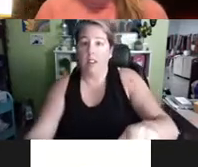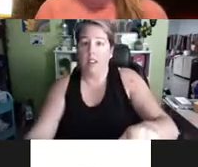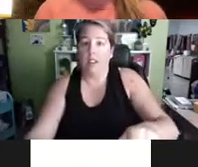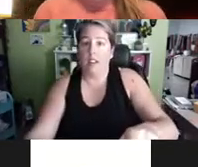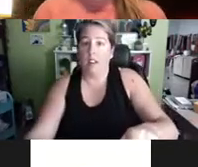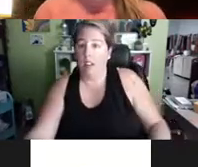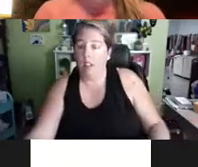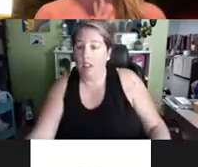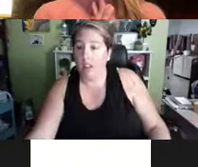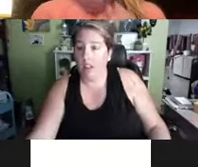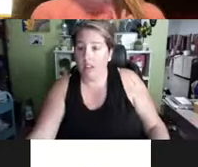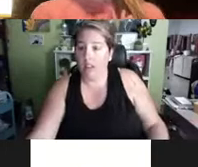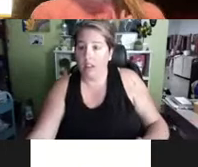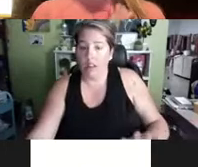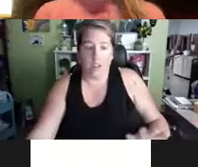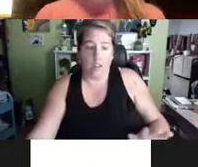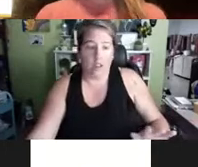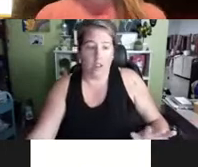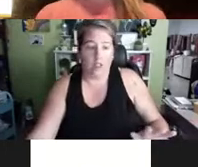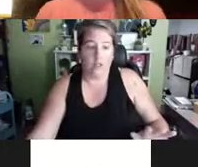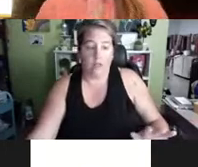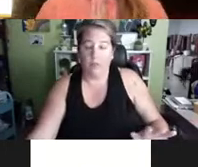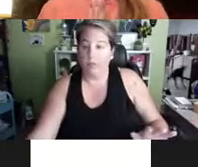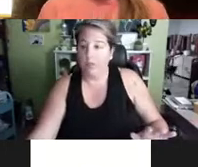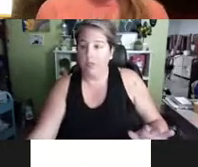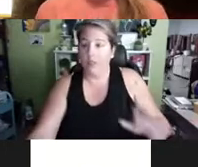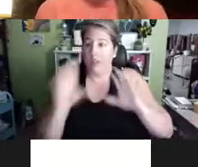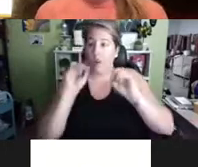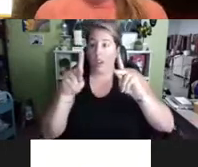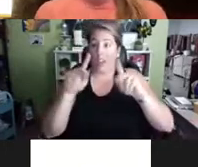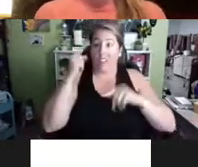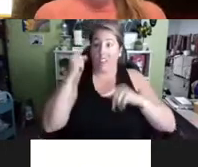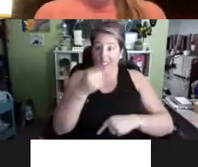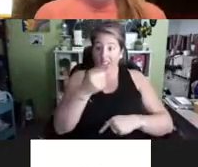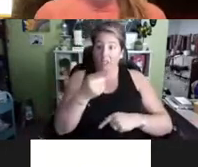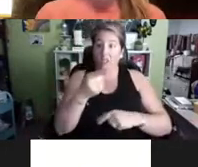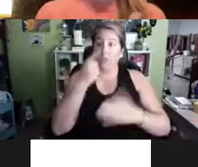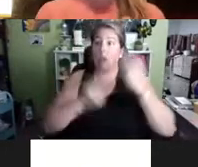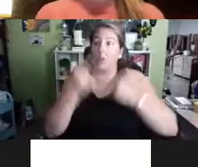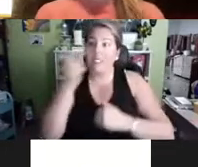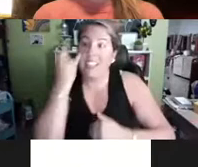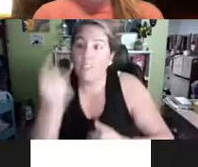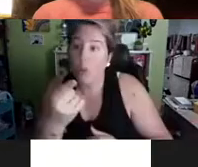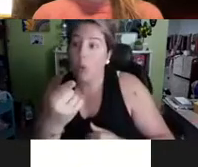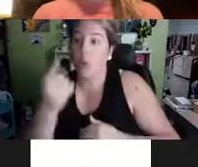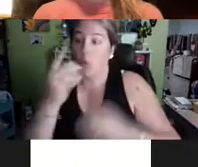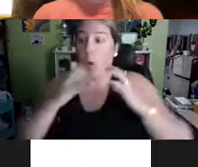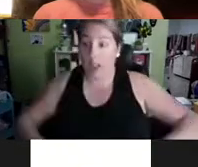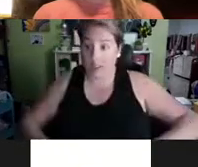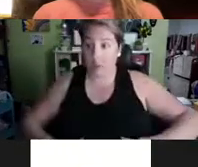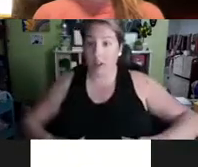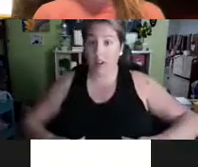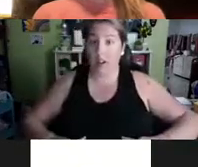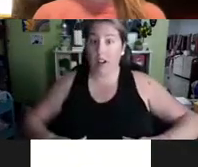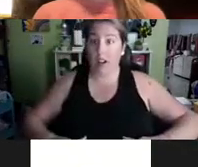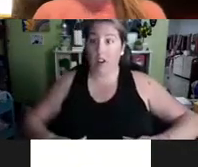You're still on the screen. Okay, so this is what you would see if you were a customer and you